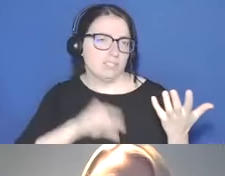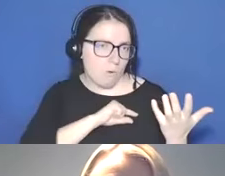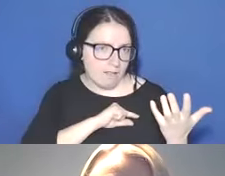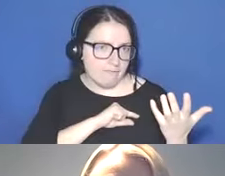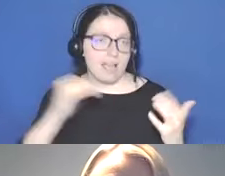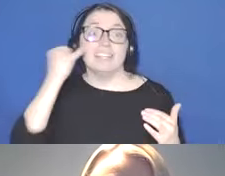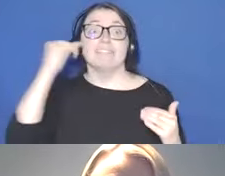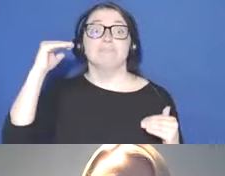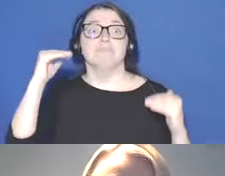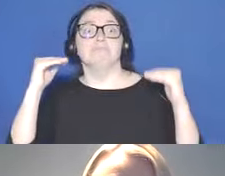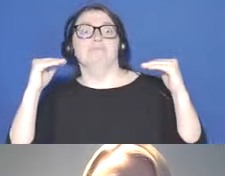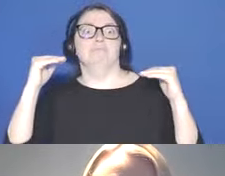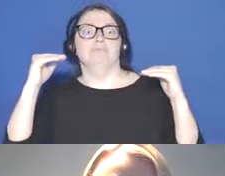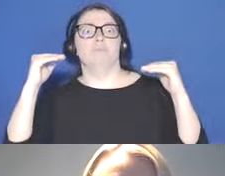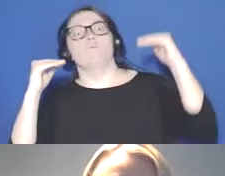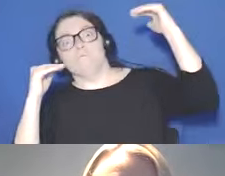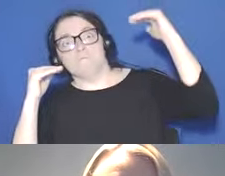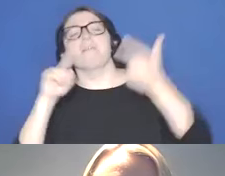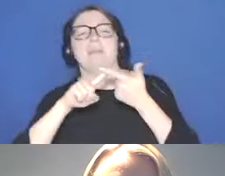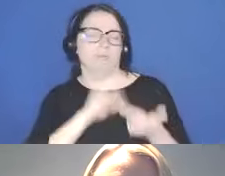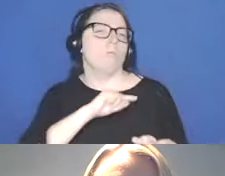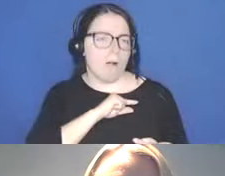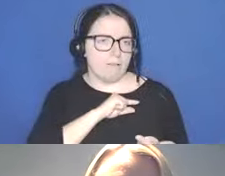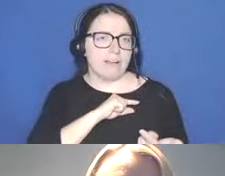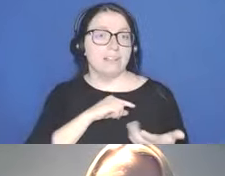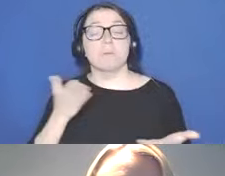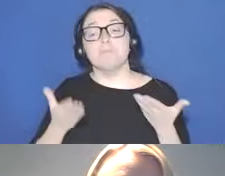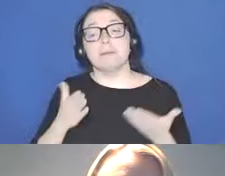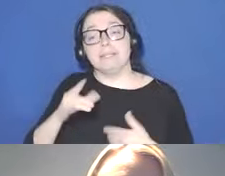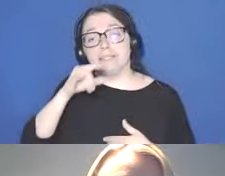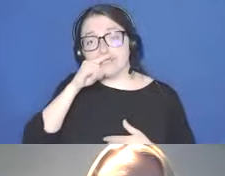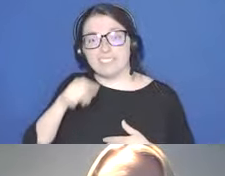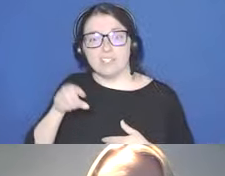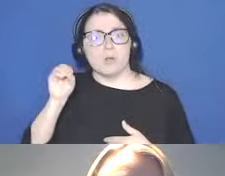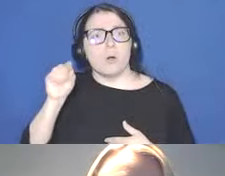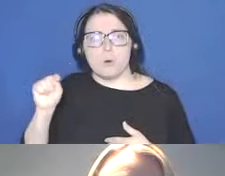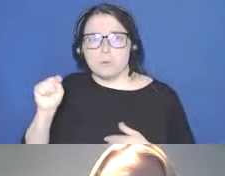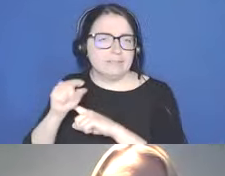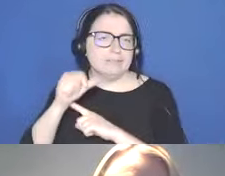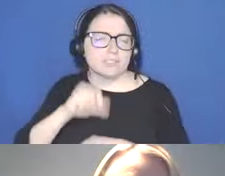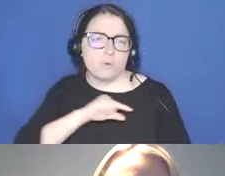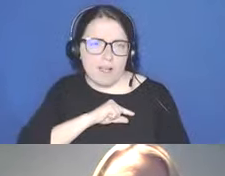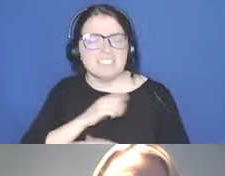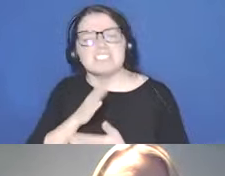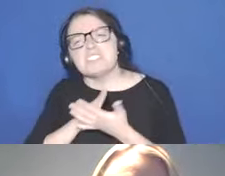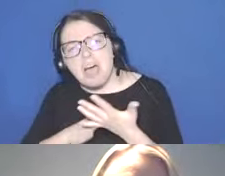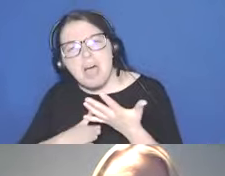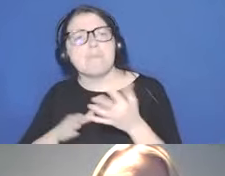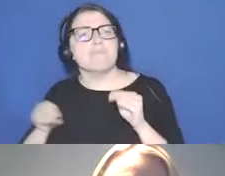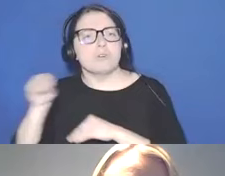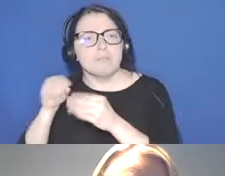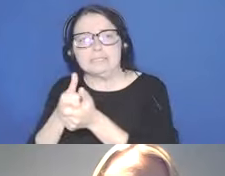through the school district, even though they're having some sensory or fine motor delays. If they don't, please go back